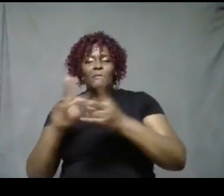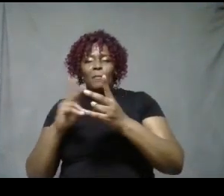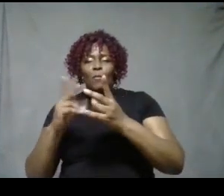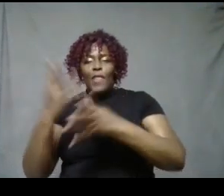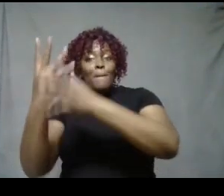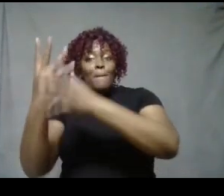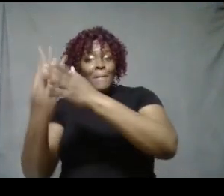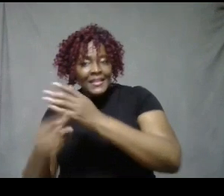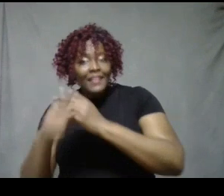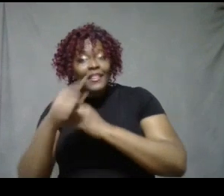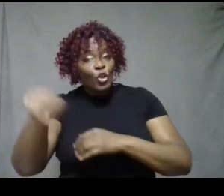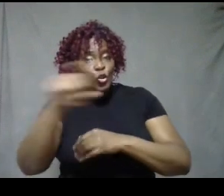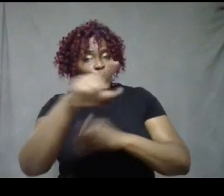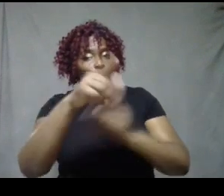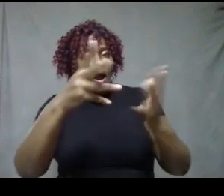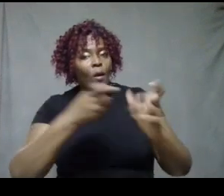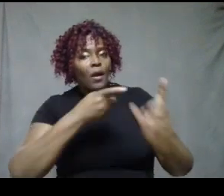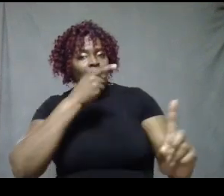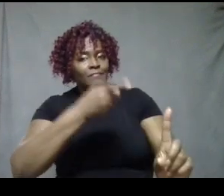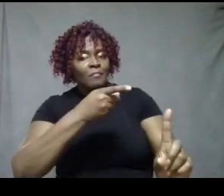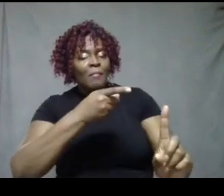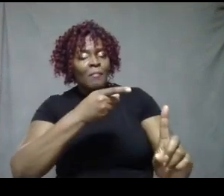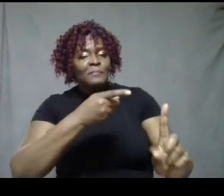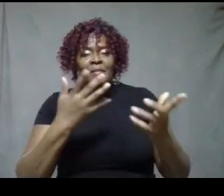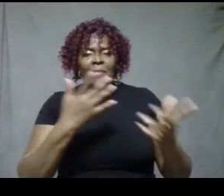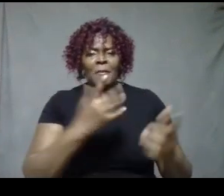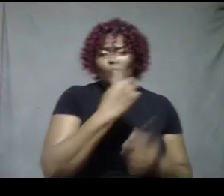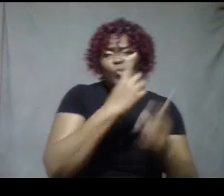address. And, you know, whether you're one person or 20